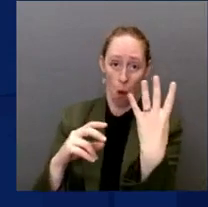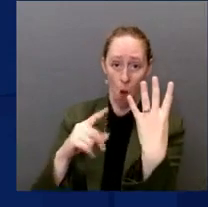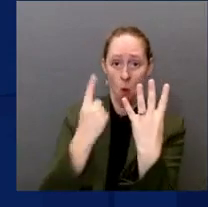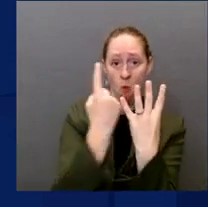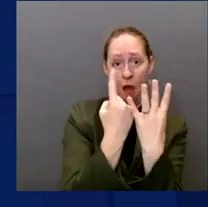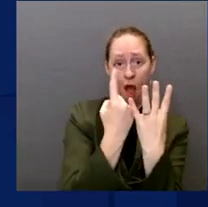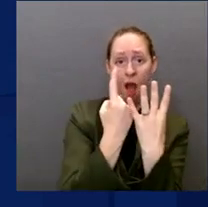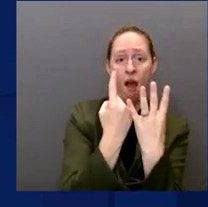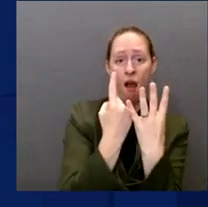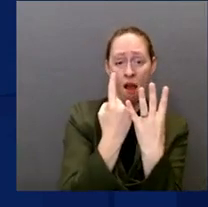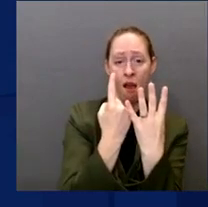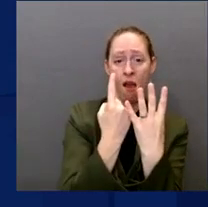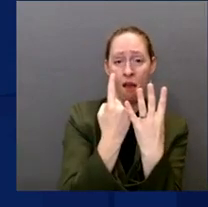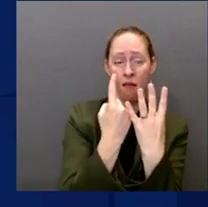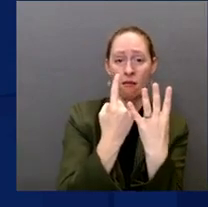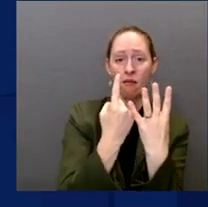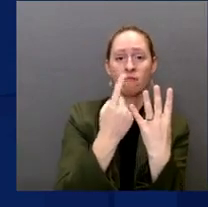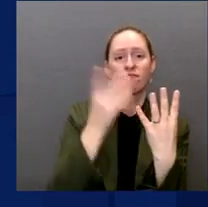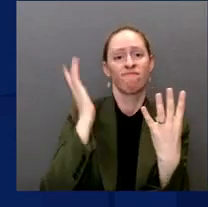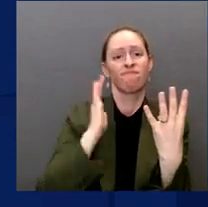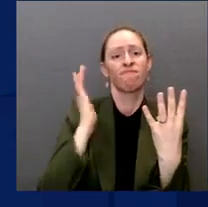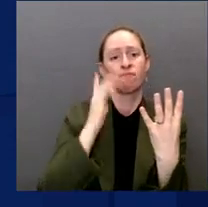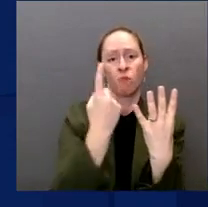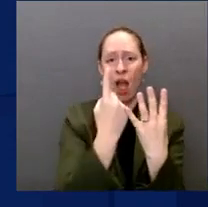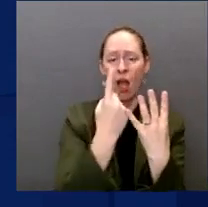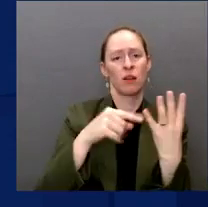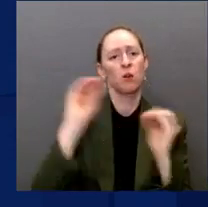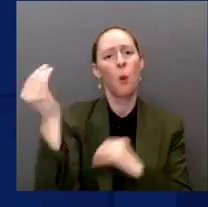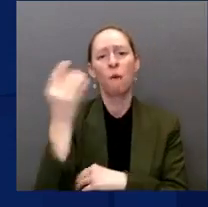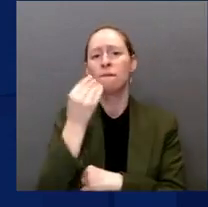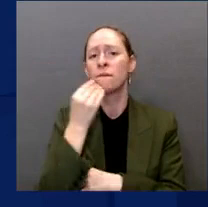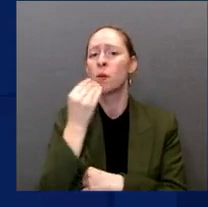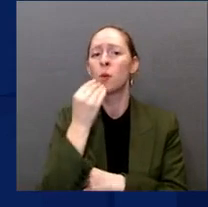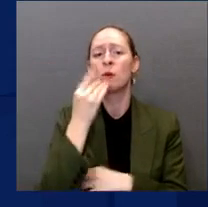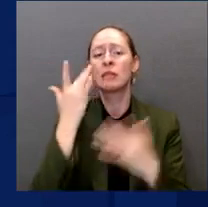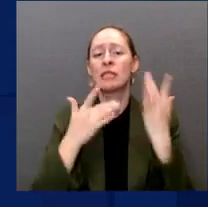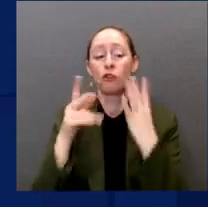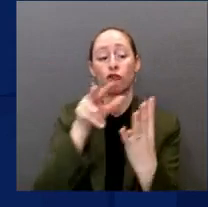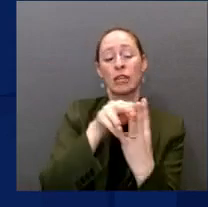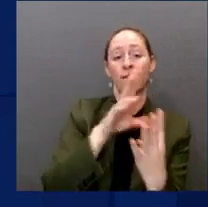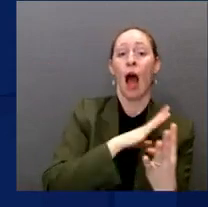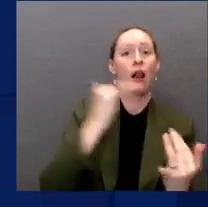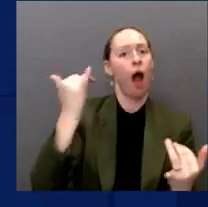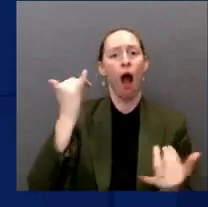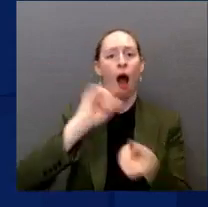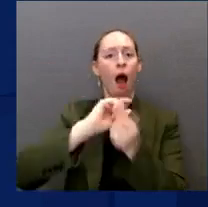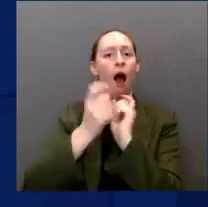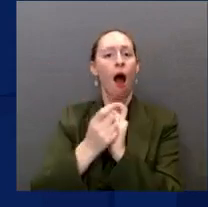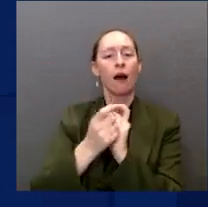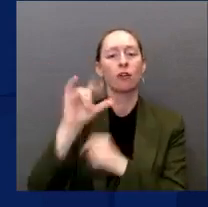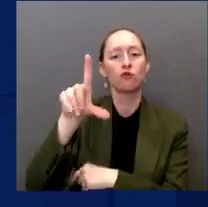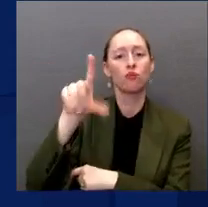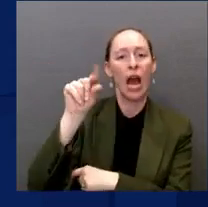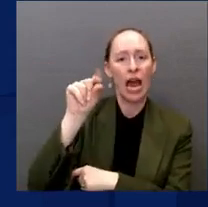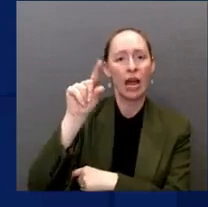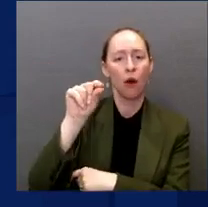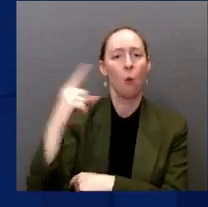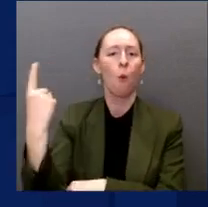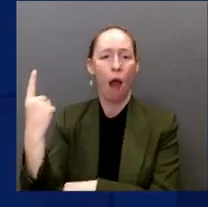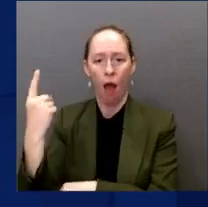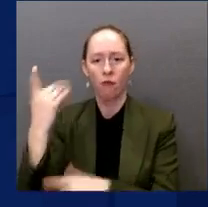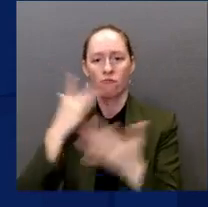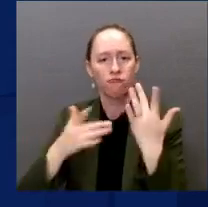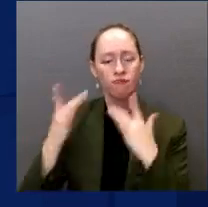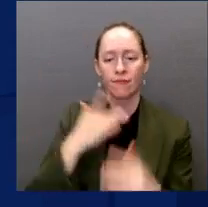national strategy to meet that bold goal. The strategy that has three key principles. First,